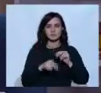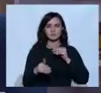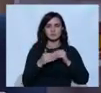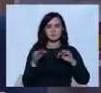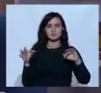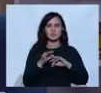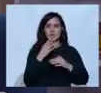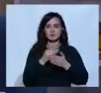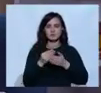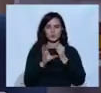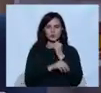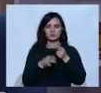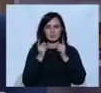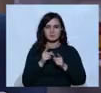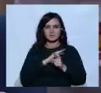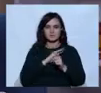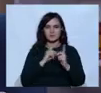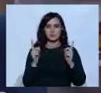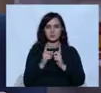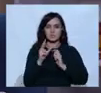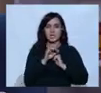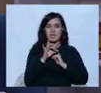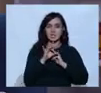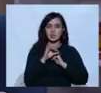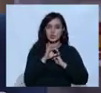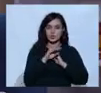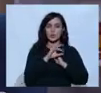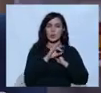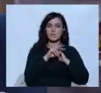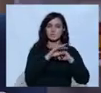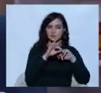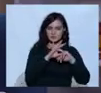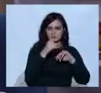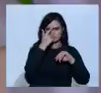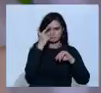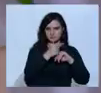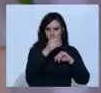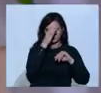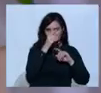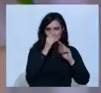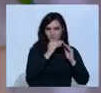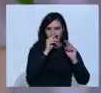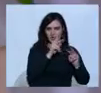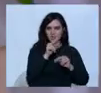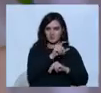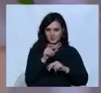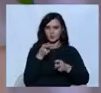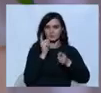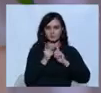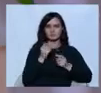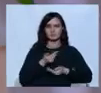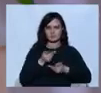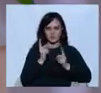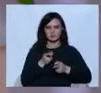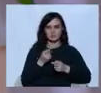visits Portia. He chooses the silver box, which is also incorrect. Finally, Bassanio picks the lead